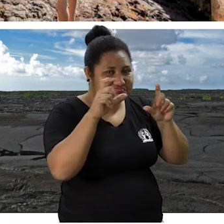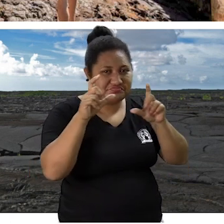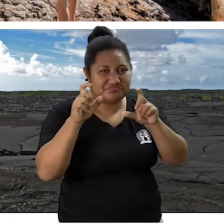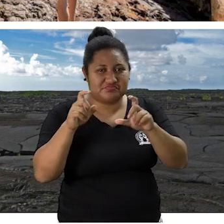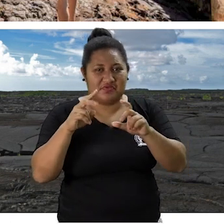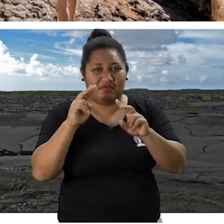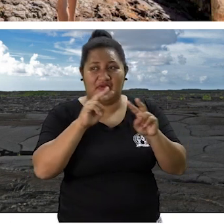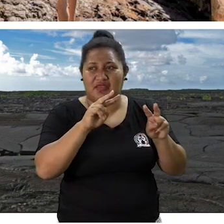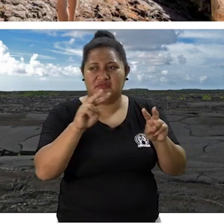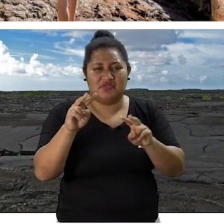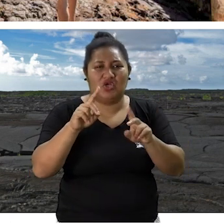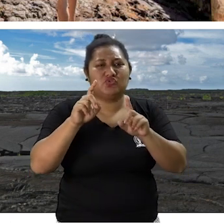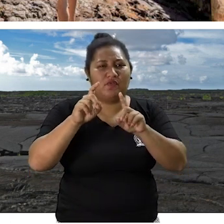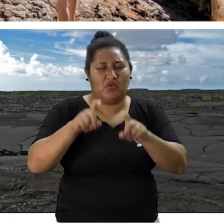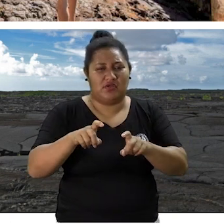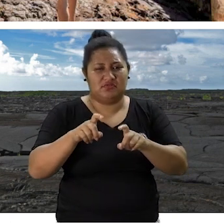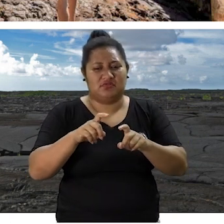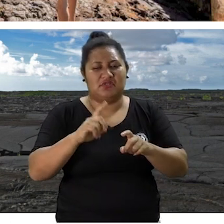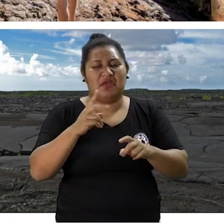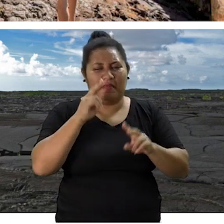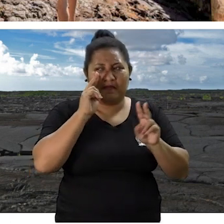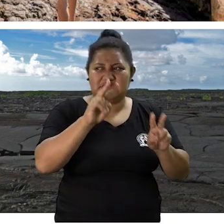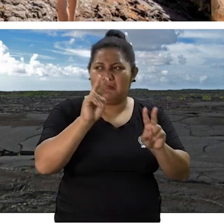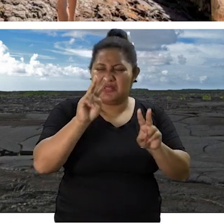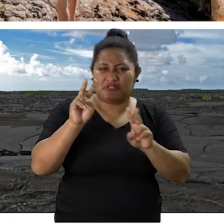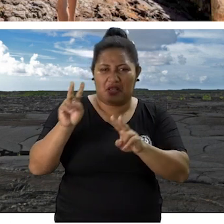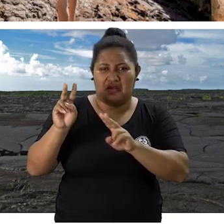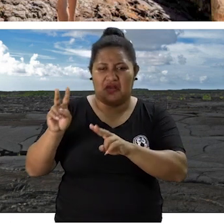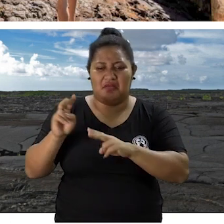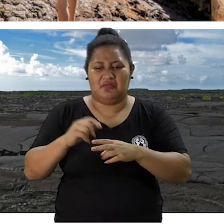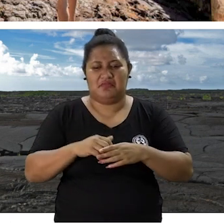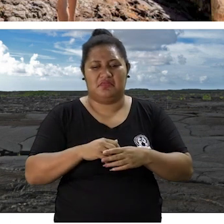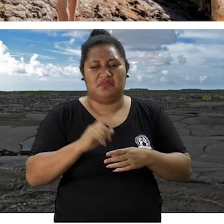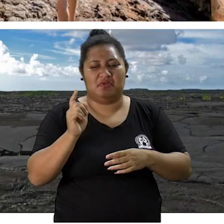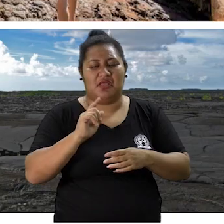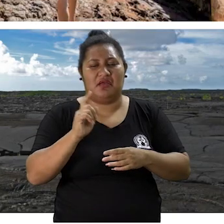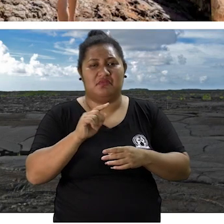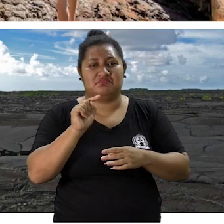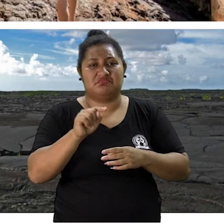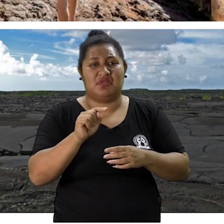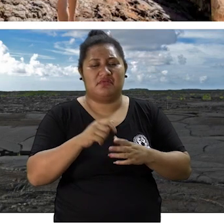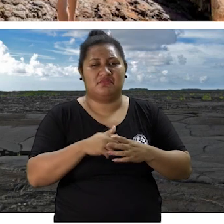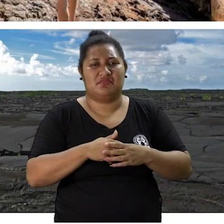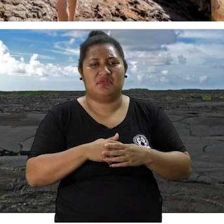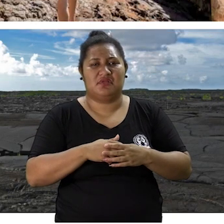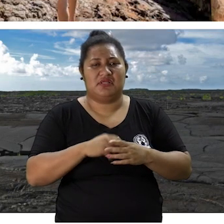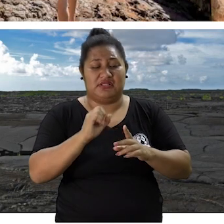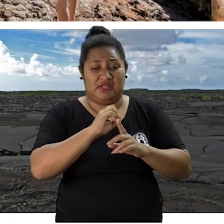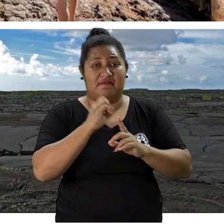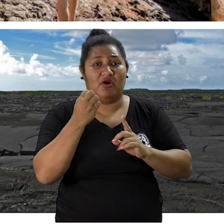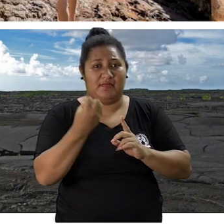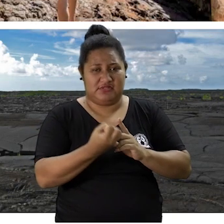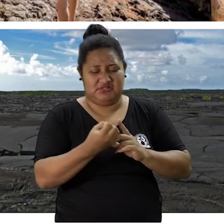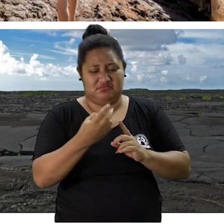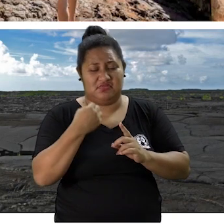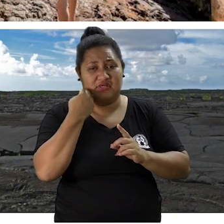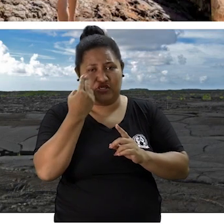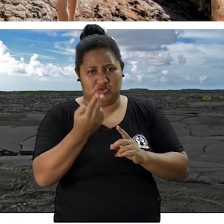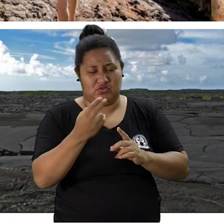eno nofo ai. Ia, mamata mata. I le lefo I tu ainga sio manga whaale